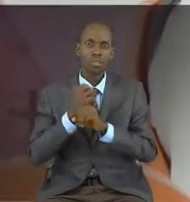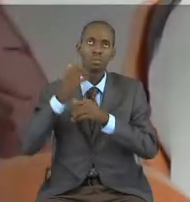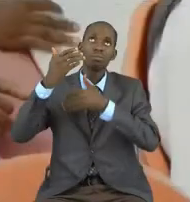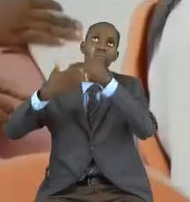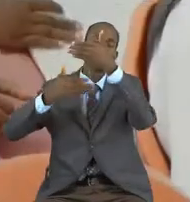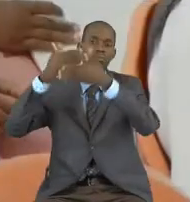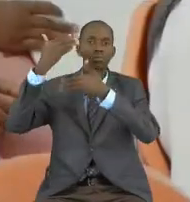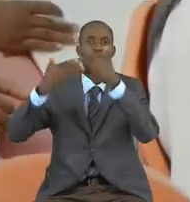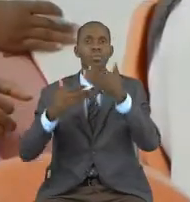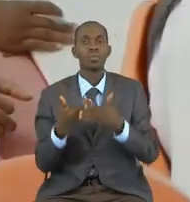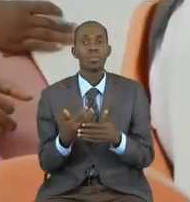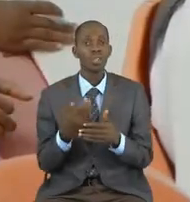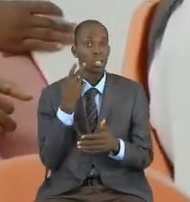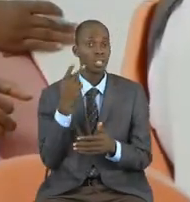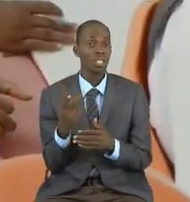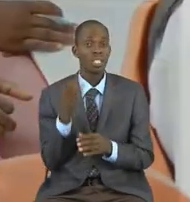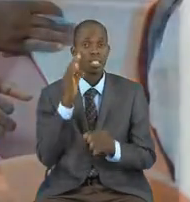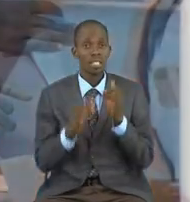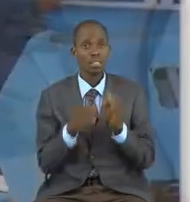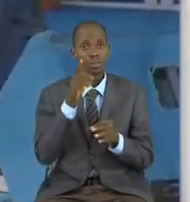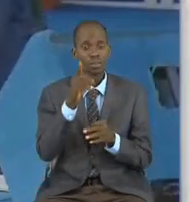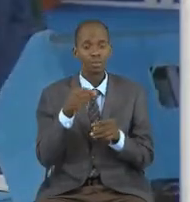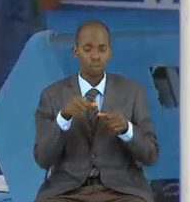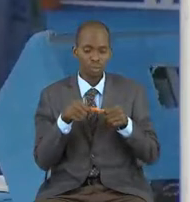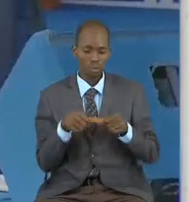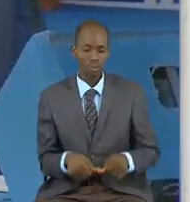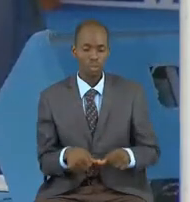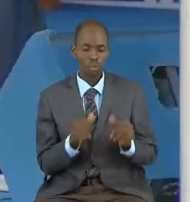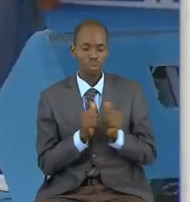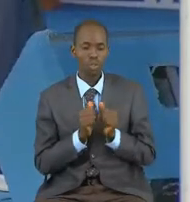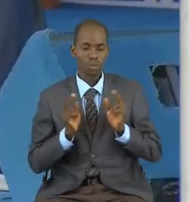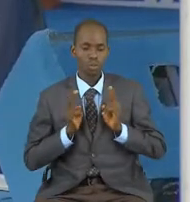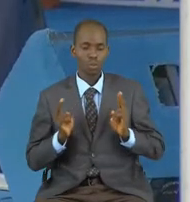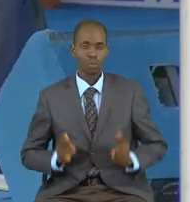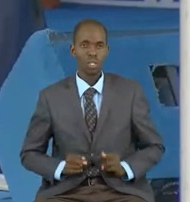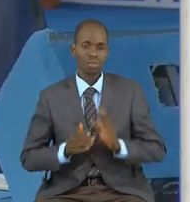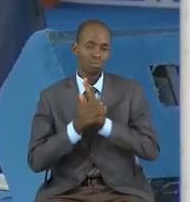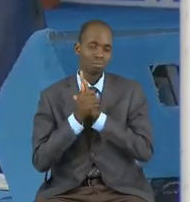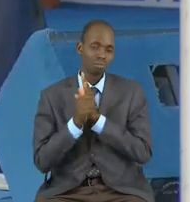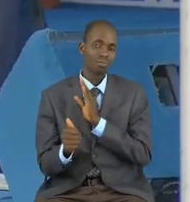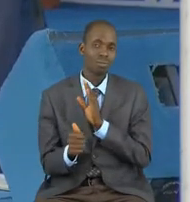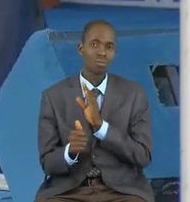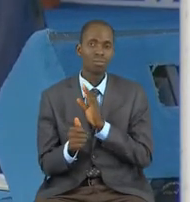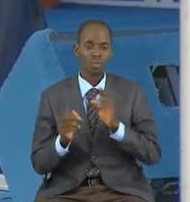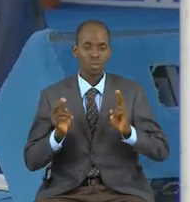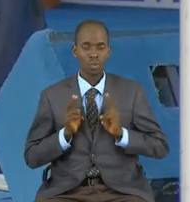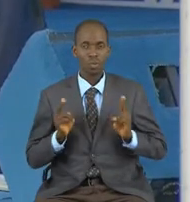Understand, if you remain only with human skill, human